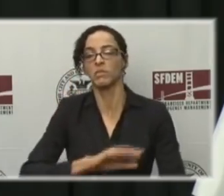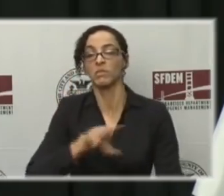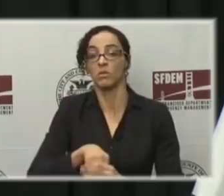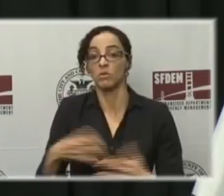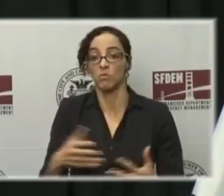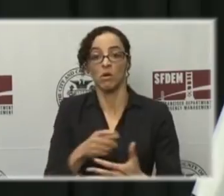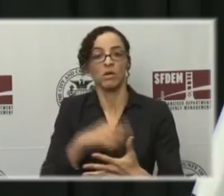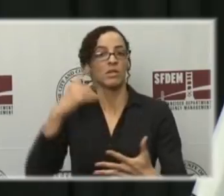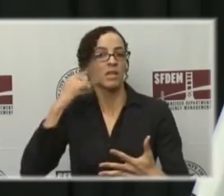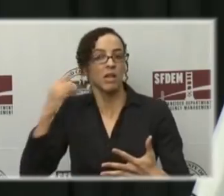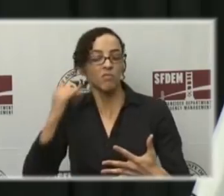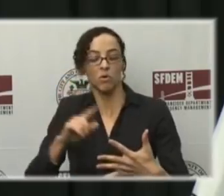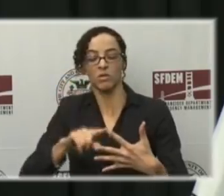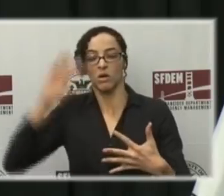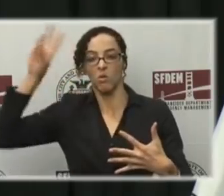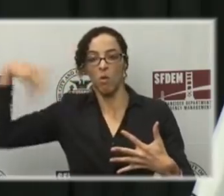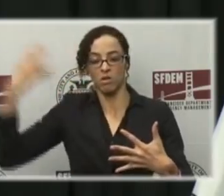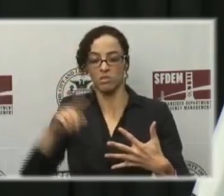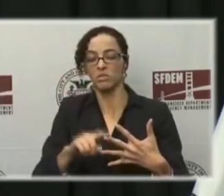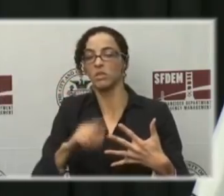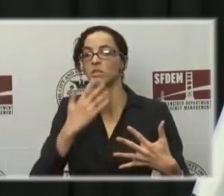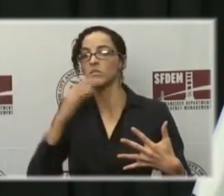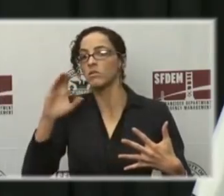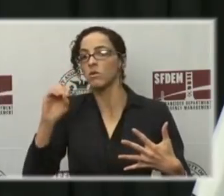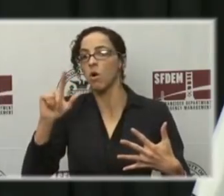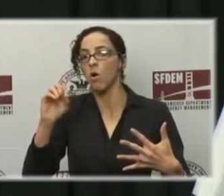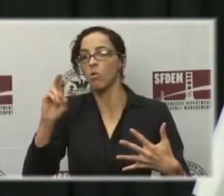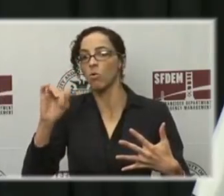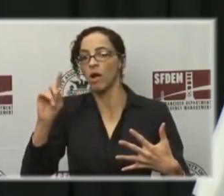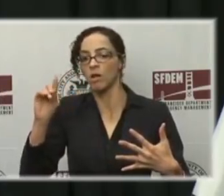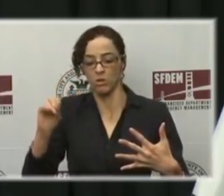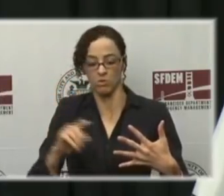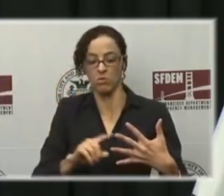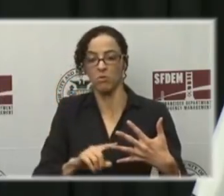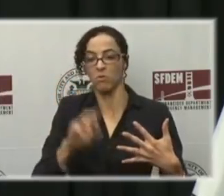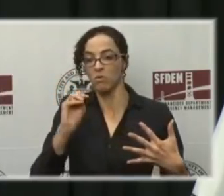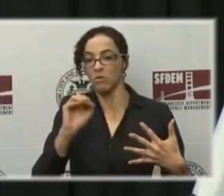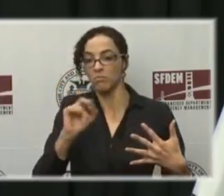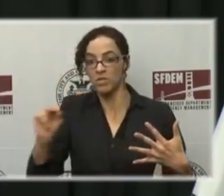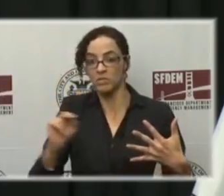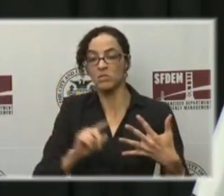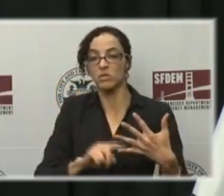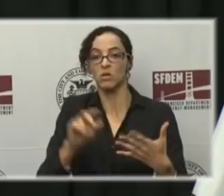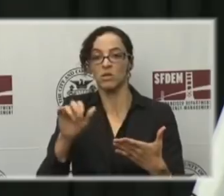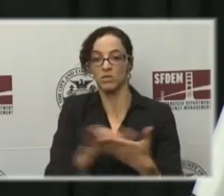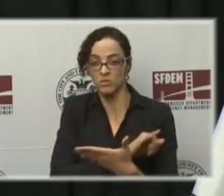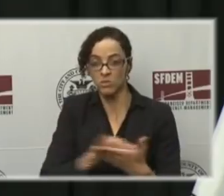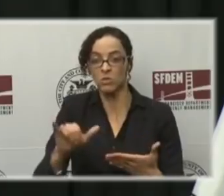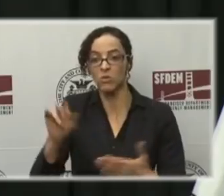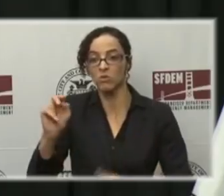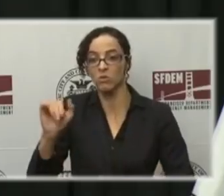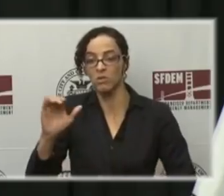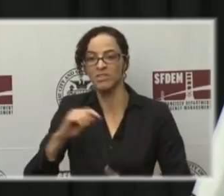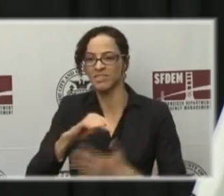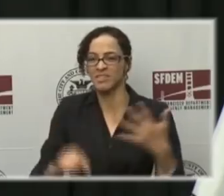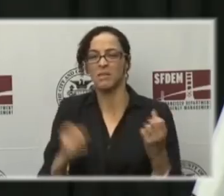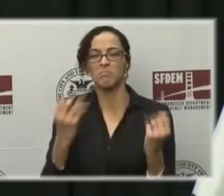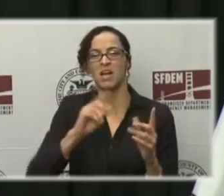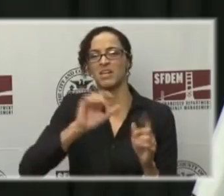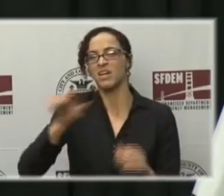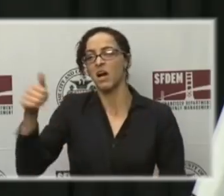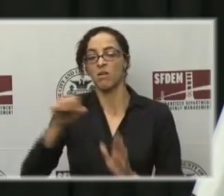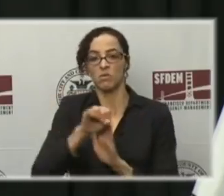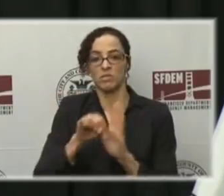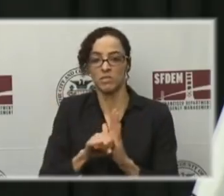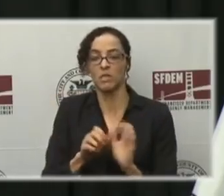Colorado, Minnesota, New York, and many other states. No local community is equipped to manage this